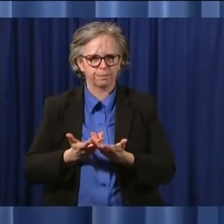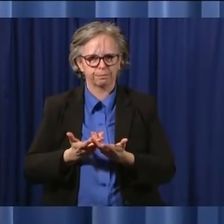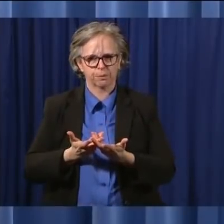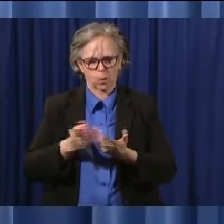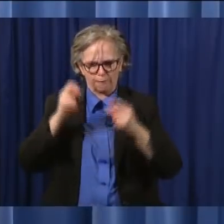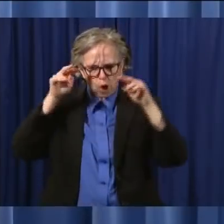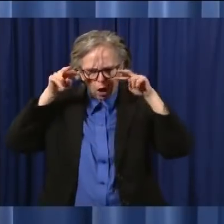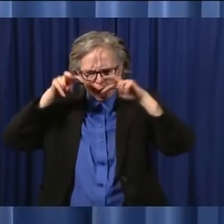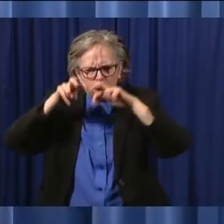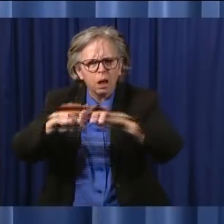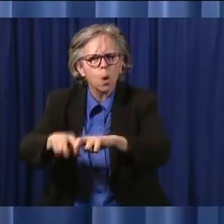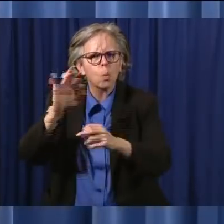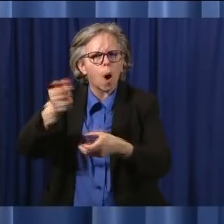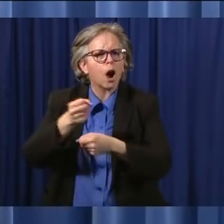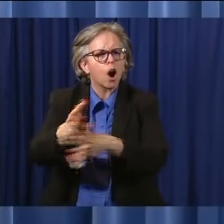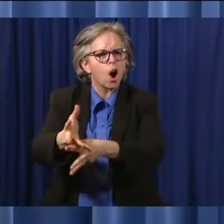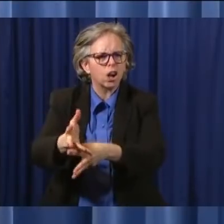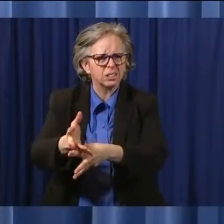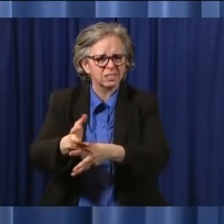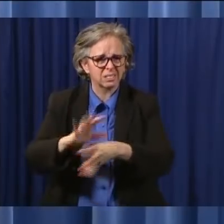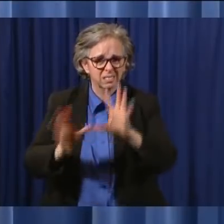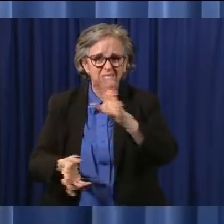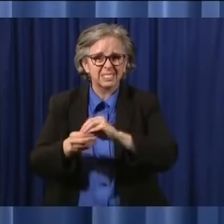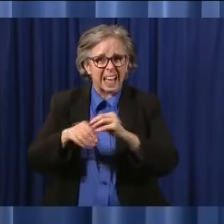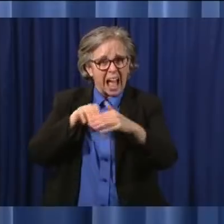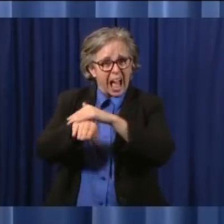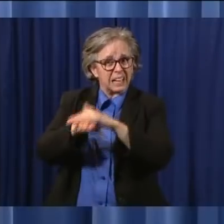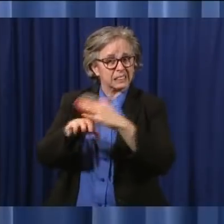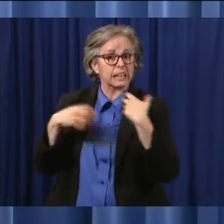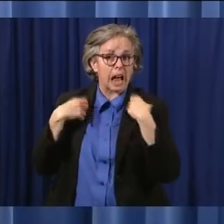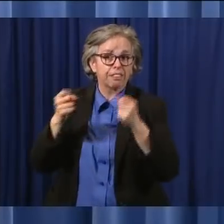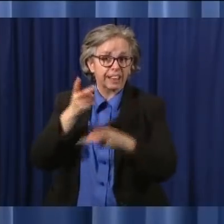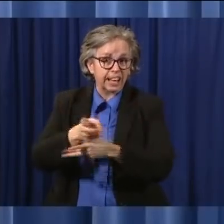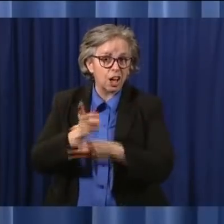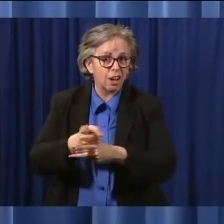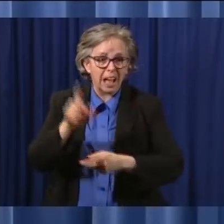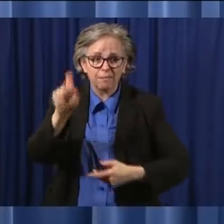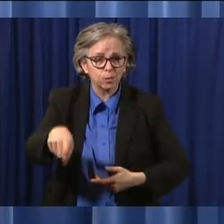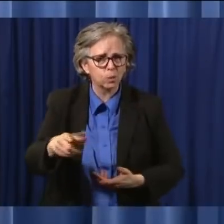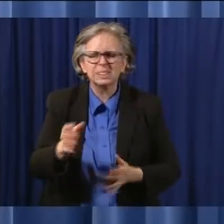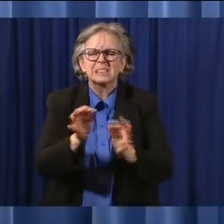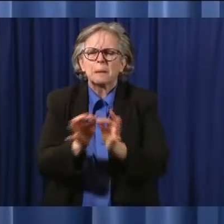healthcare access. Healthcare access, so very, very important.